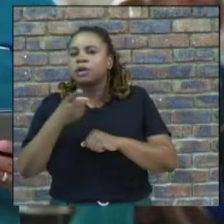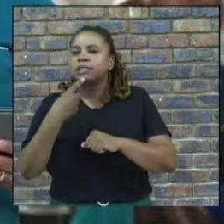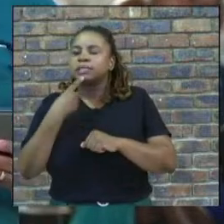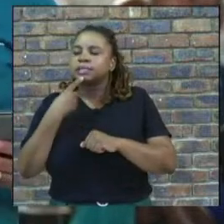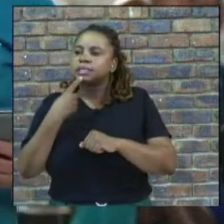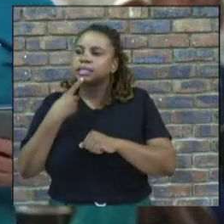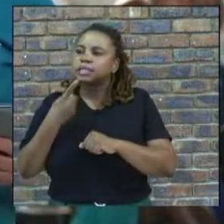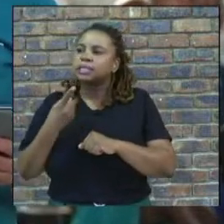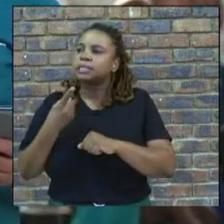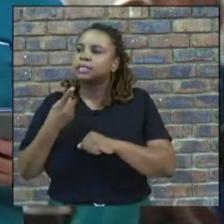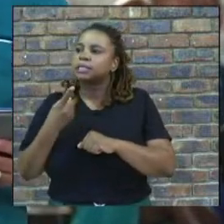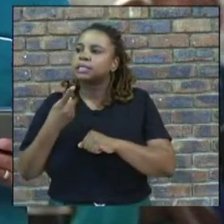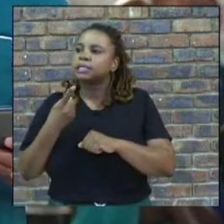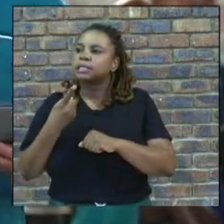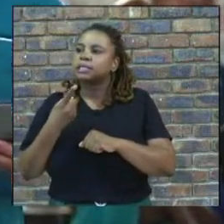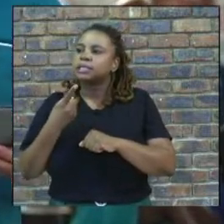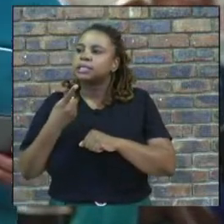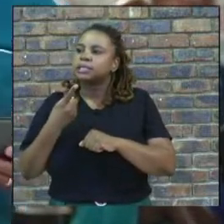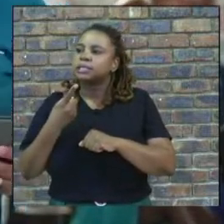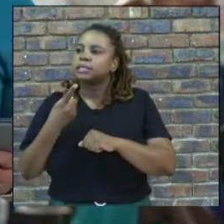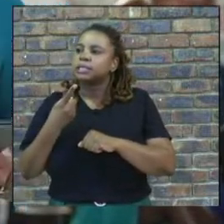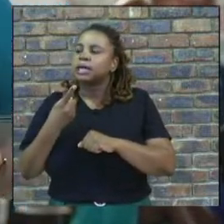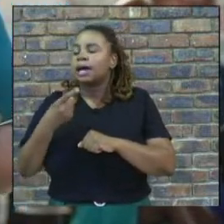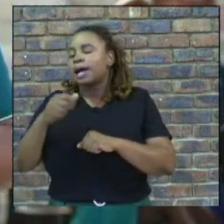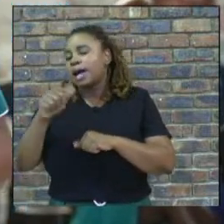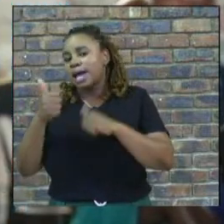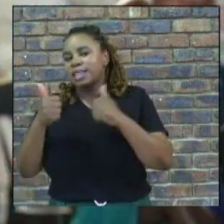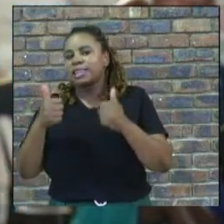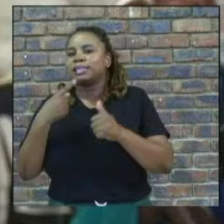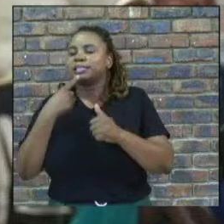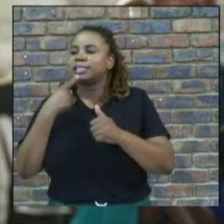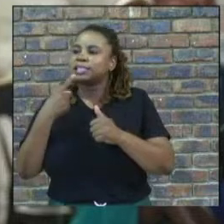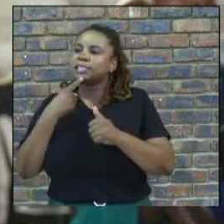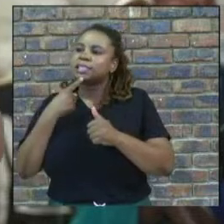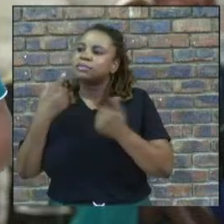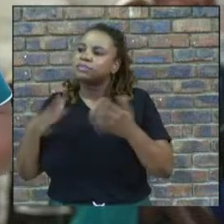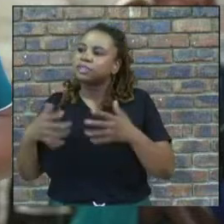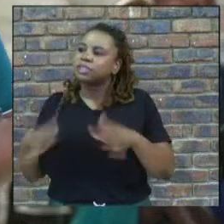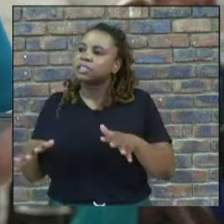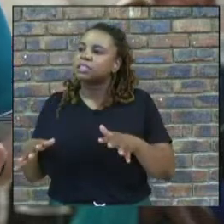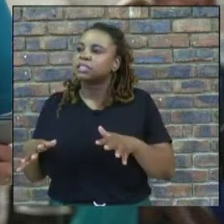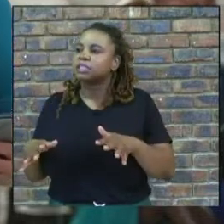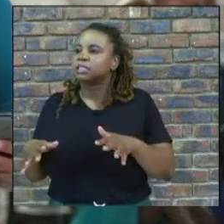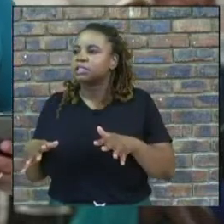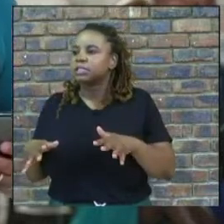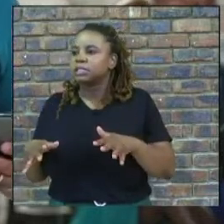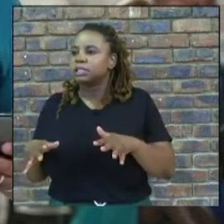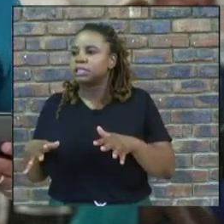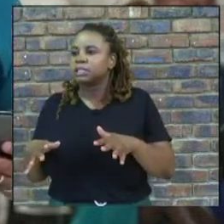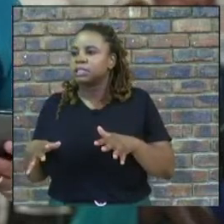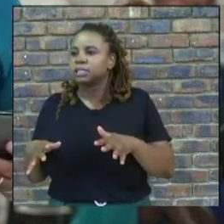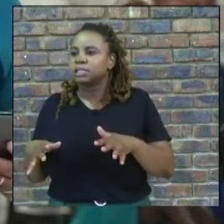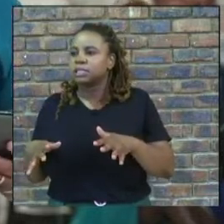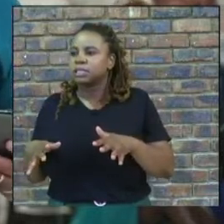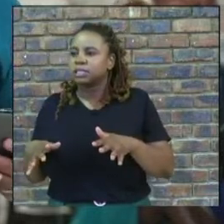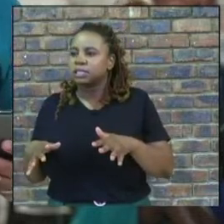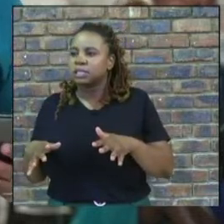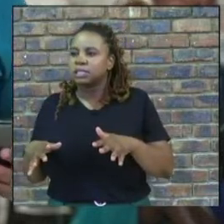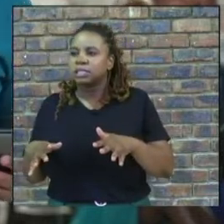mention of the fact that, as others have said already, I think there are a couple of loopholes as far as this bill is